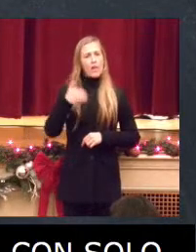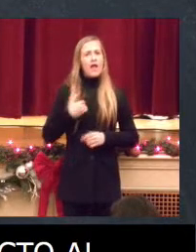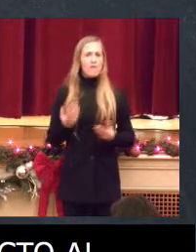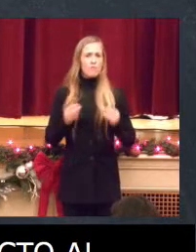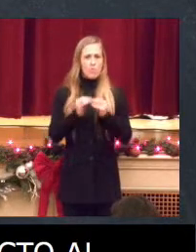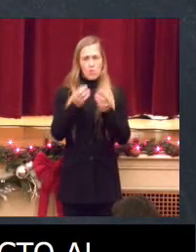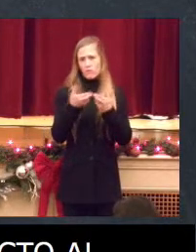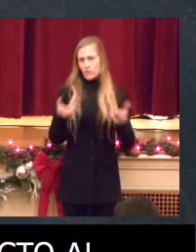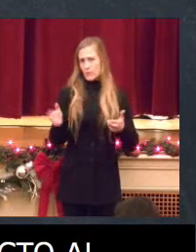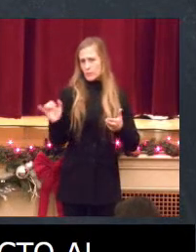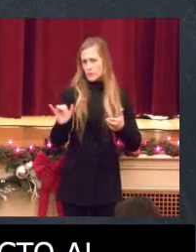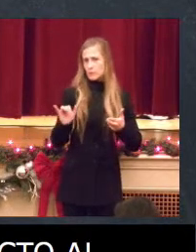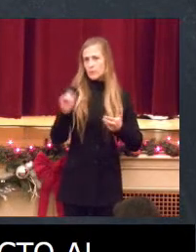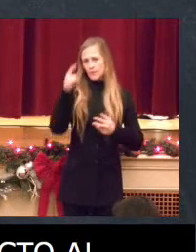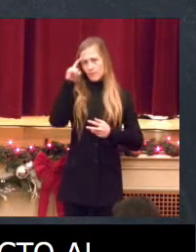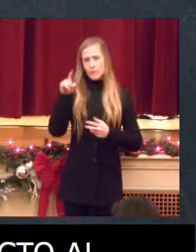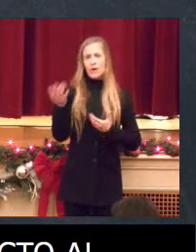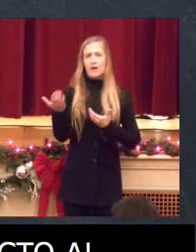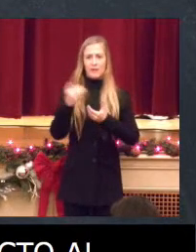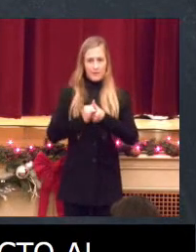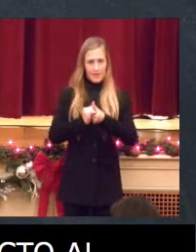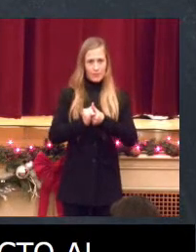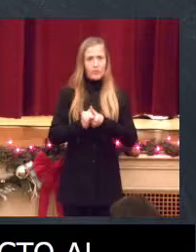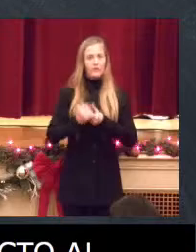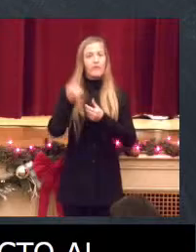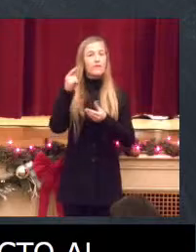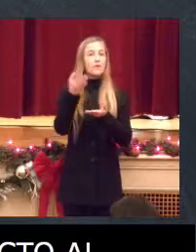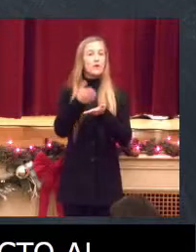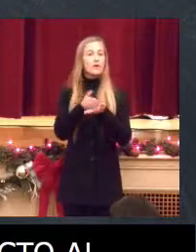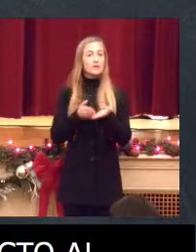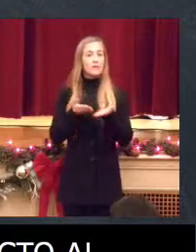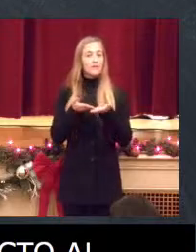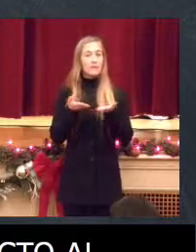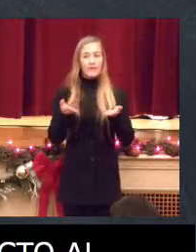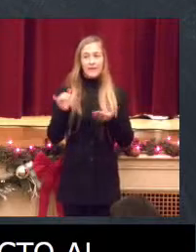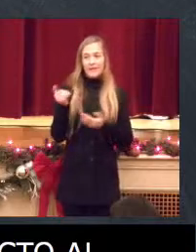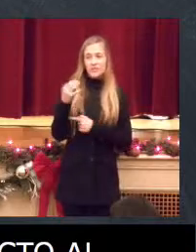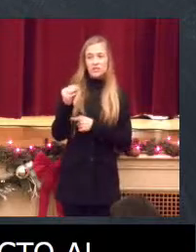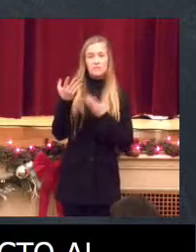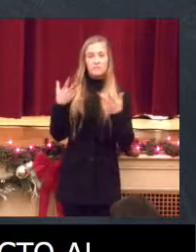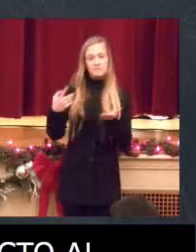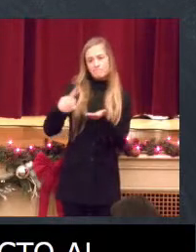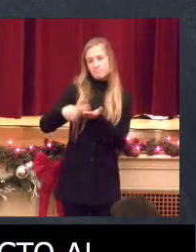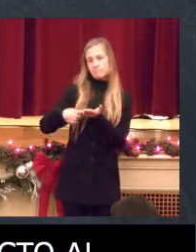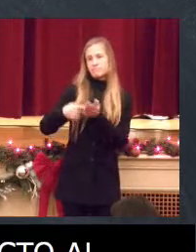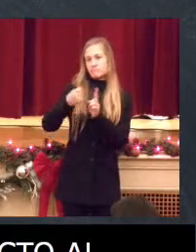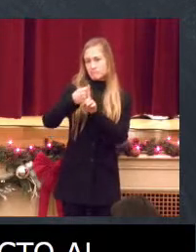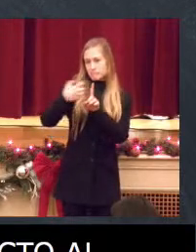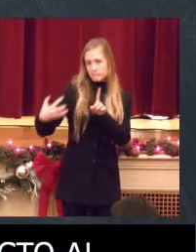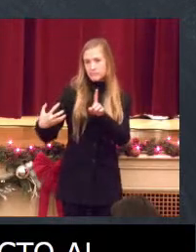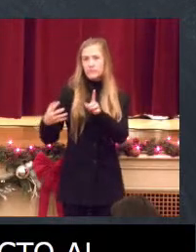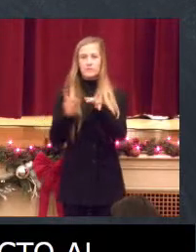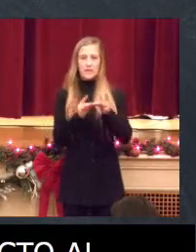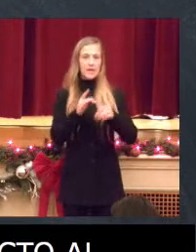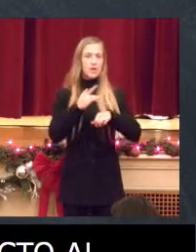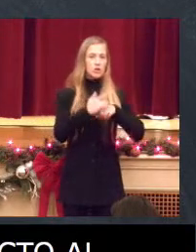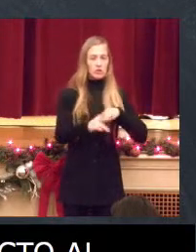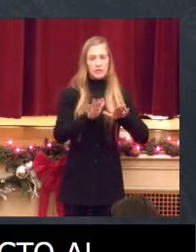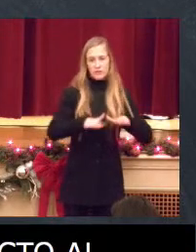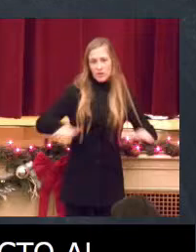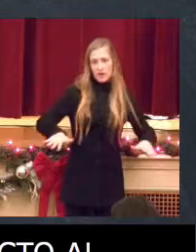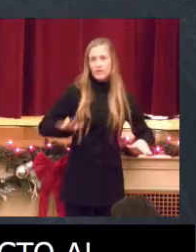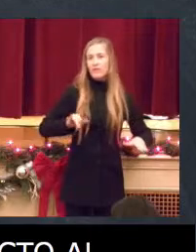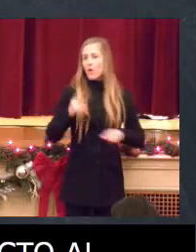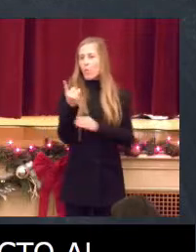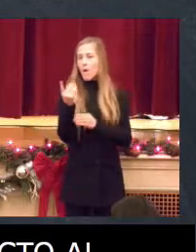go to the collaborative for some of the things that Jim talked about with respect to early childhood. That's another